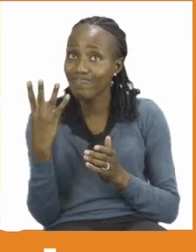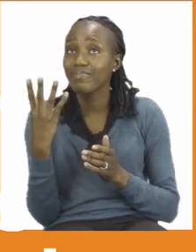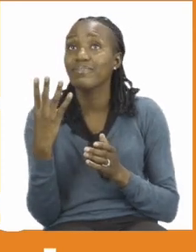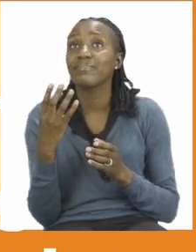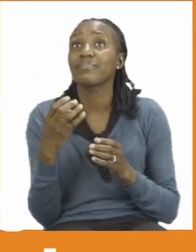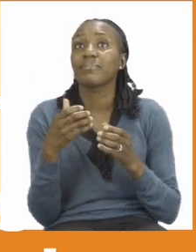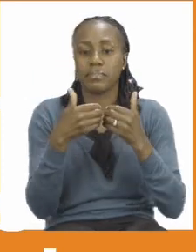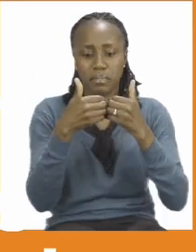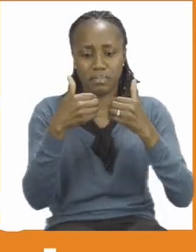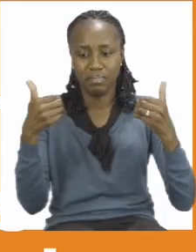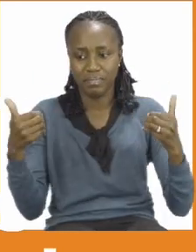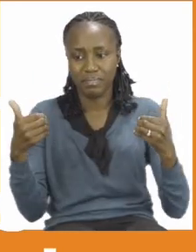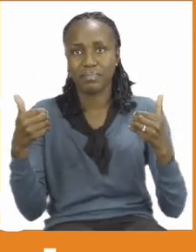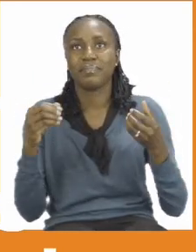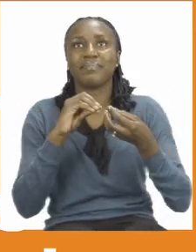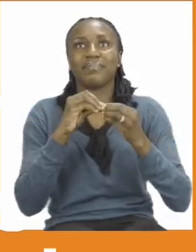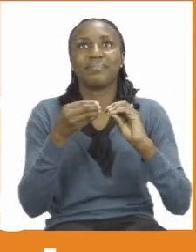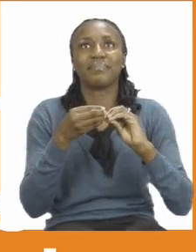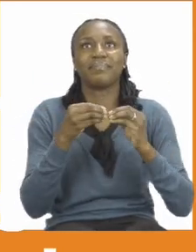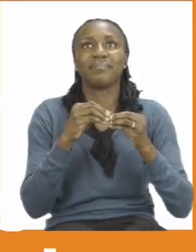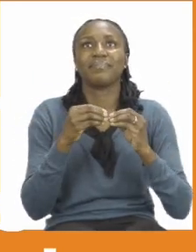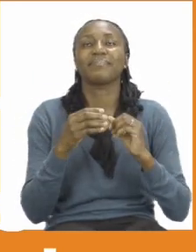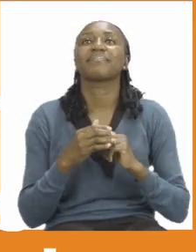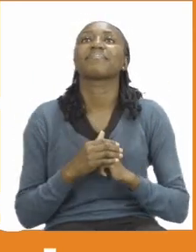comprehension, counting, and